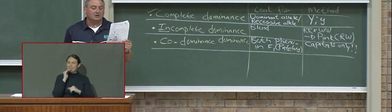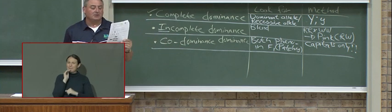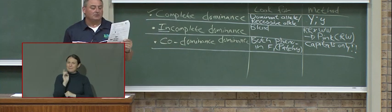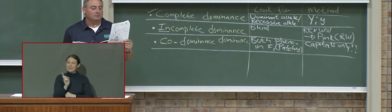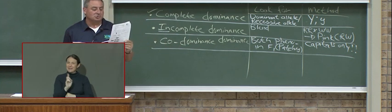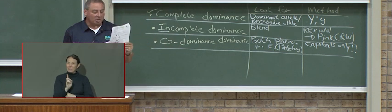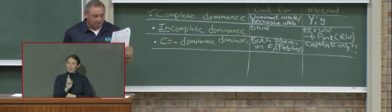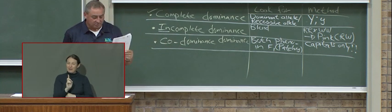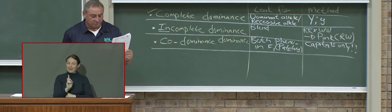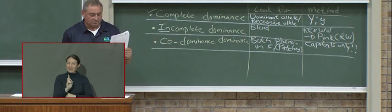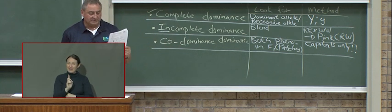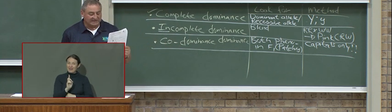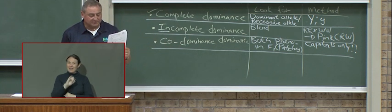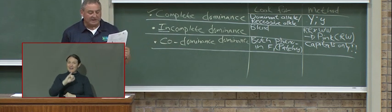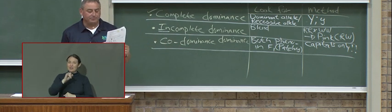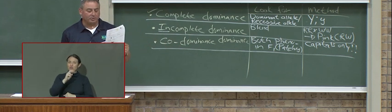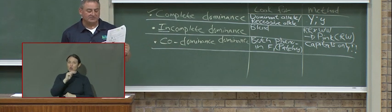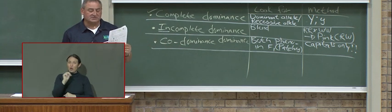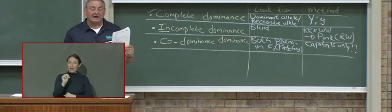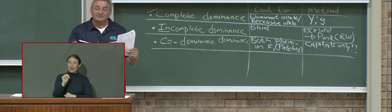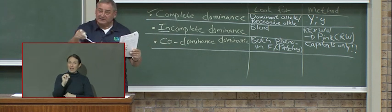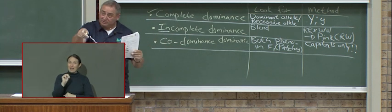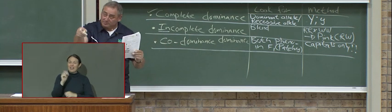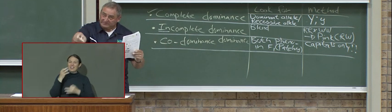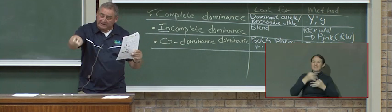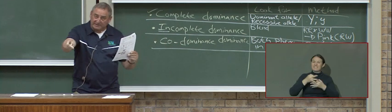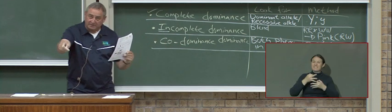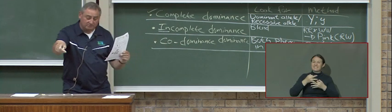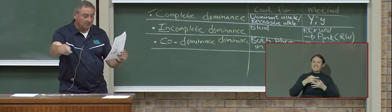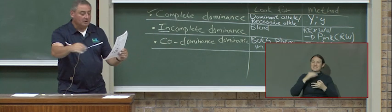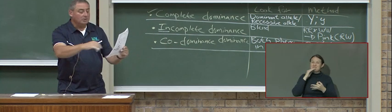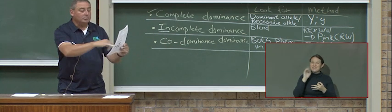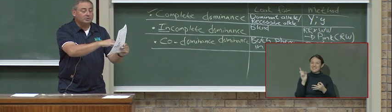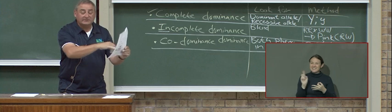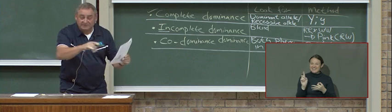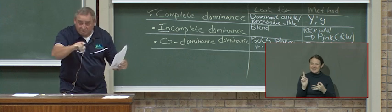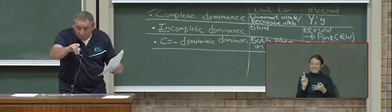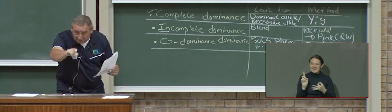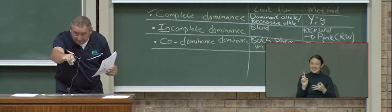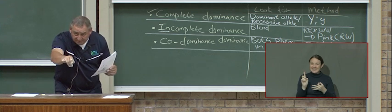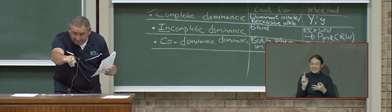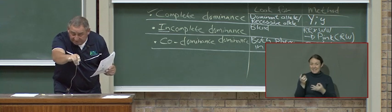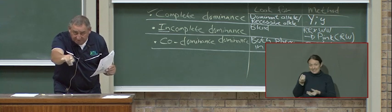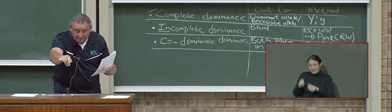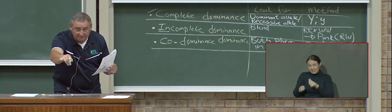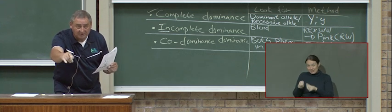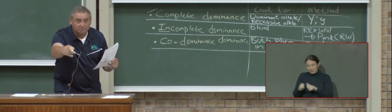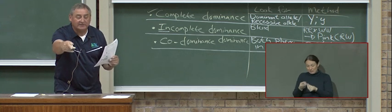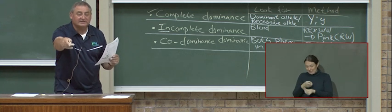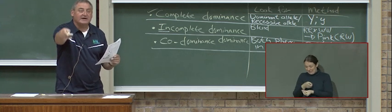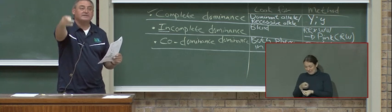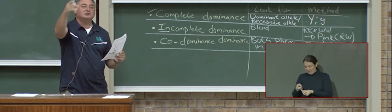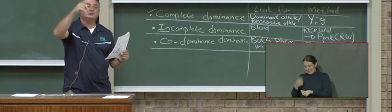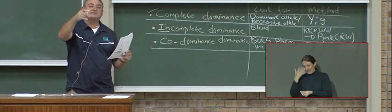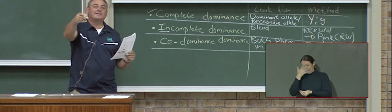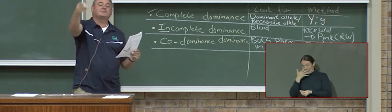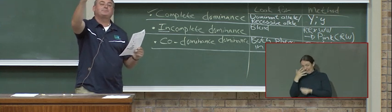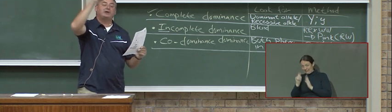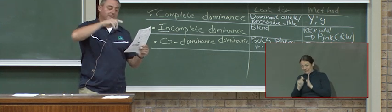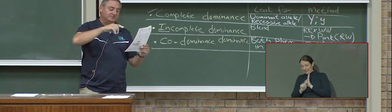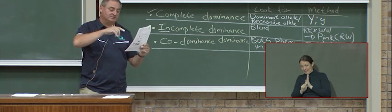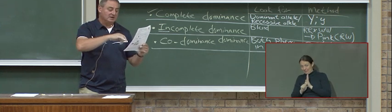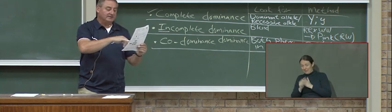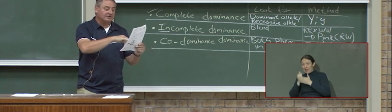about John? That's my point. I say to you, you must write down. Look at the children's features to understand the genotype